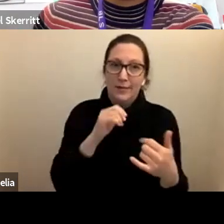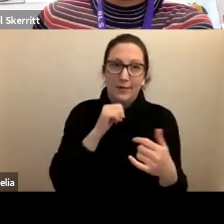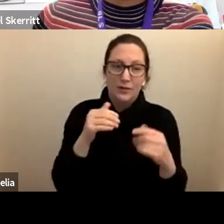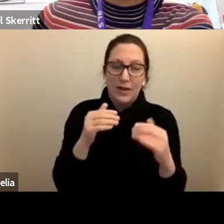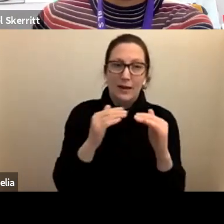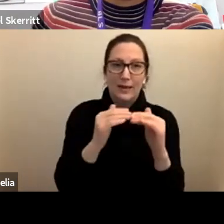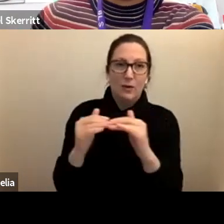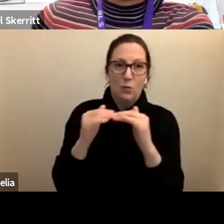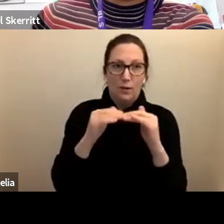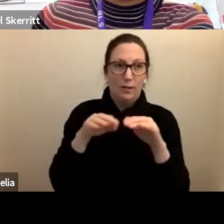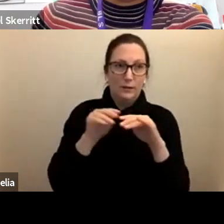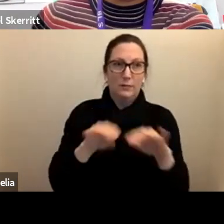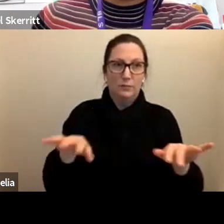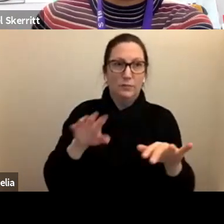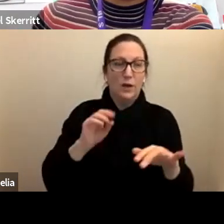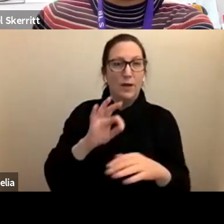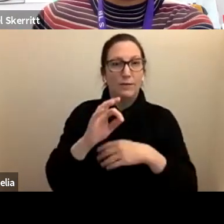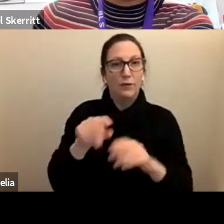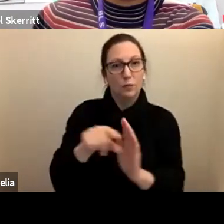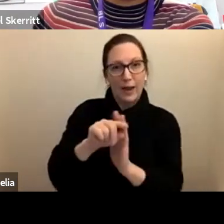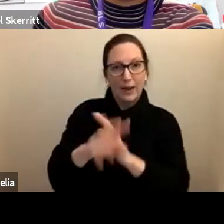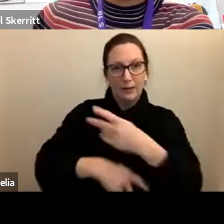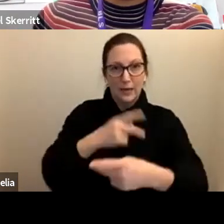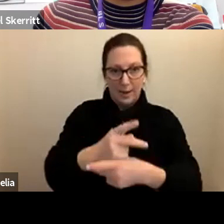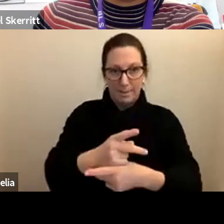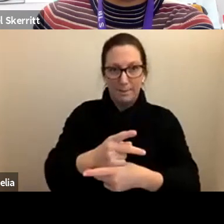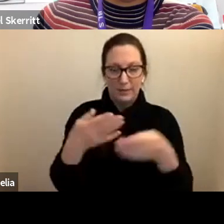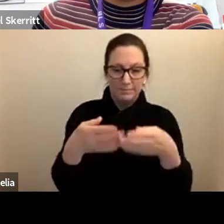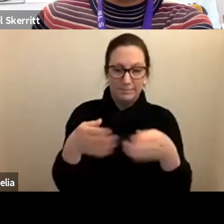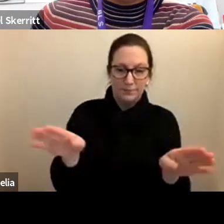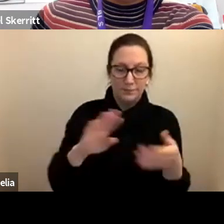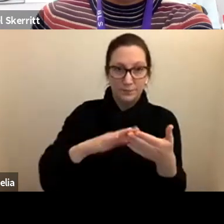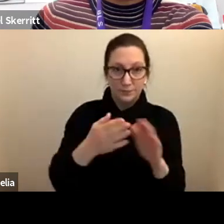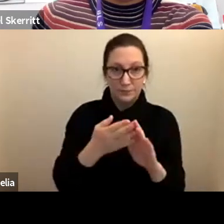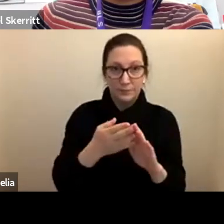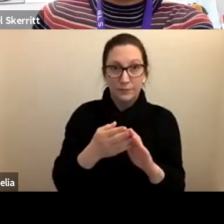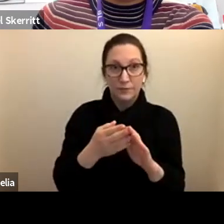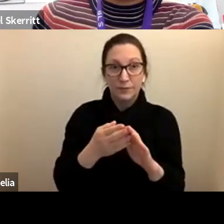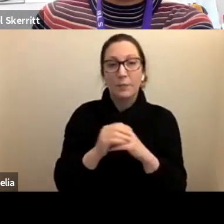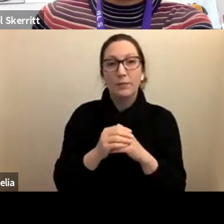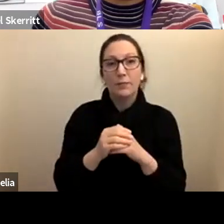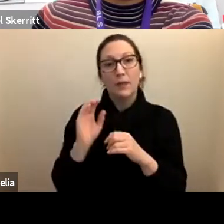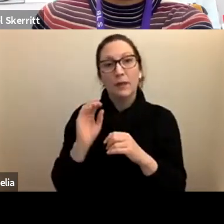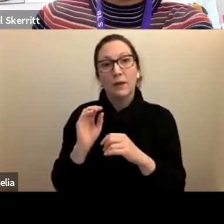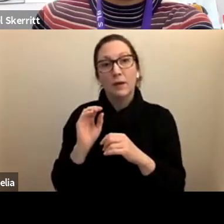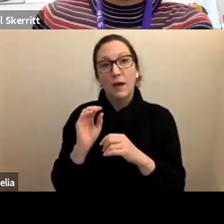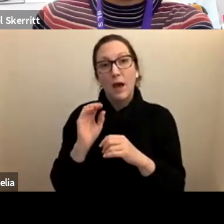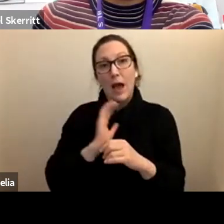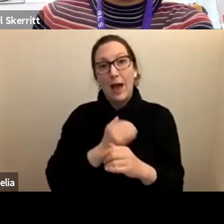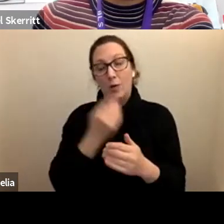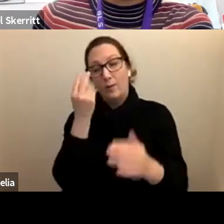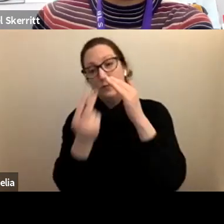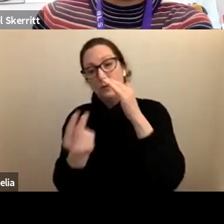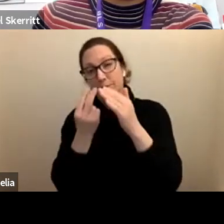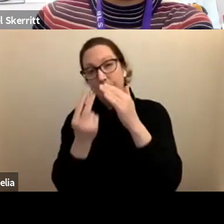the city. And so if some of the projections that we had may be slightly different because